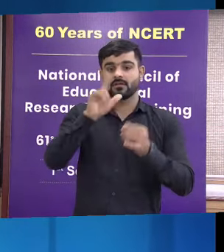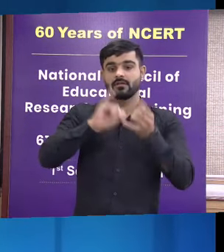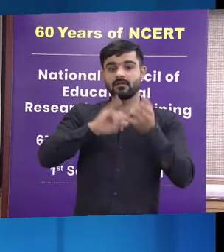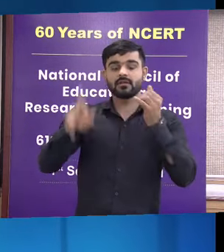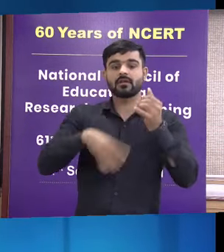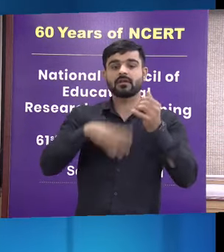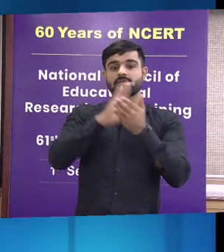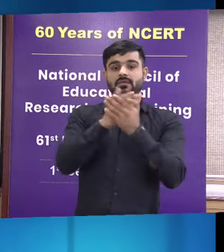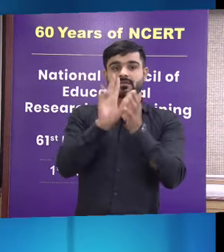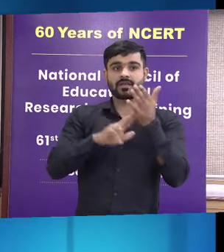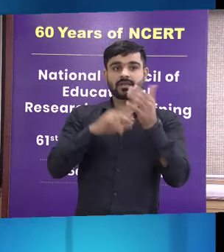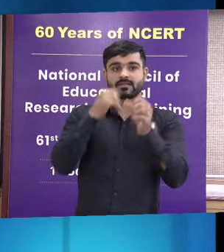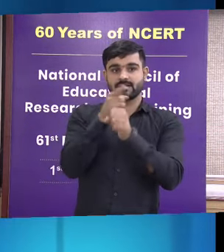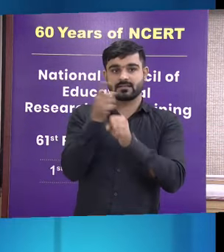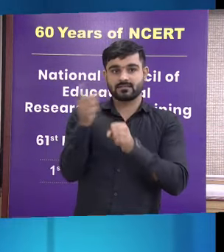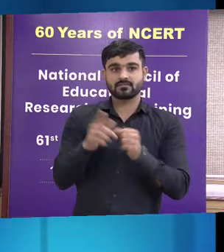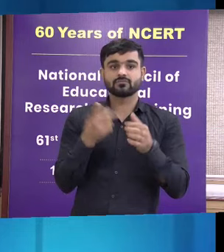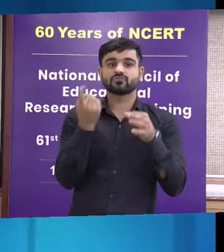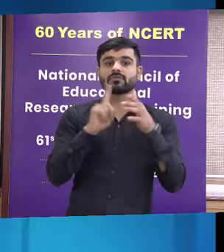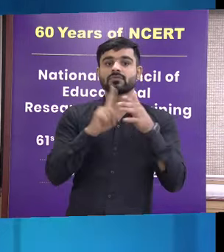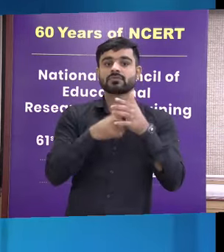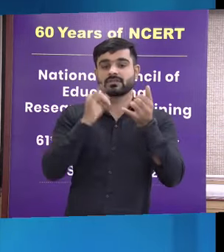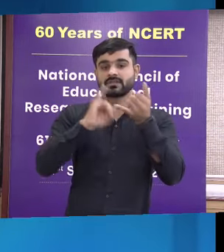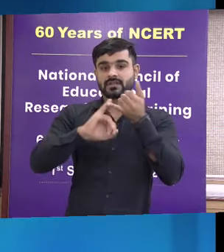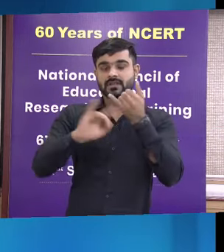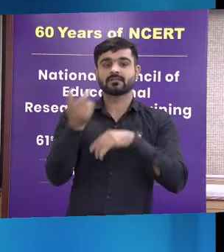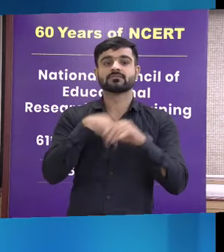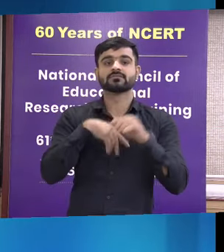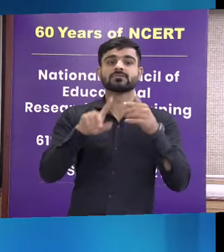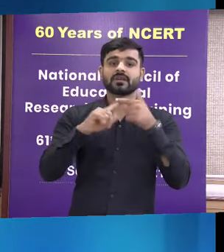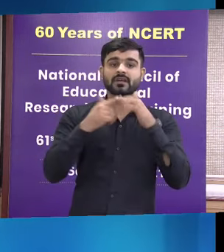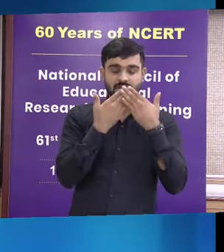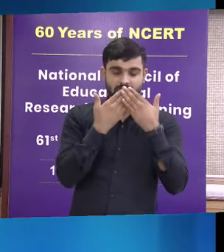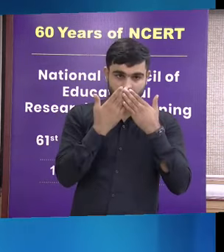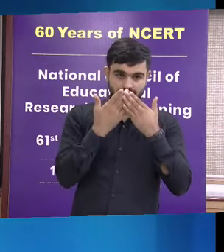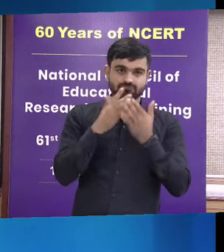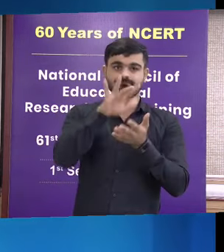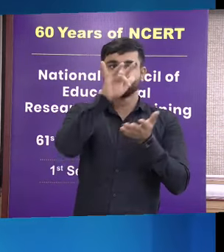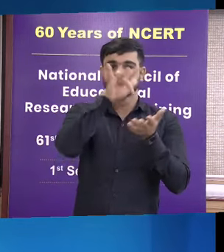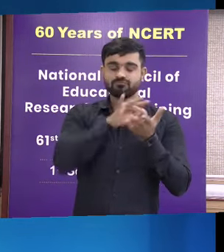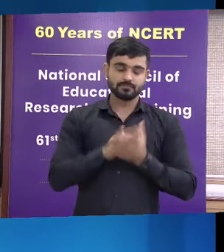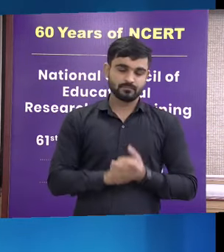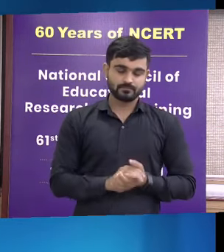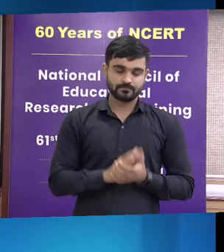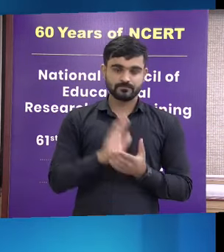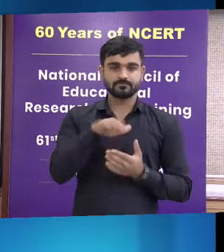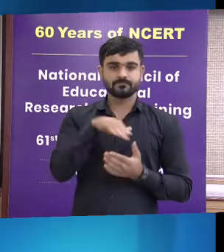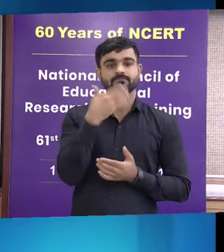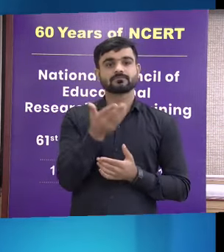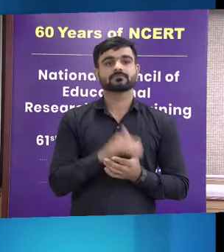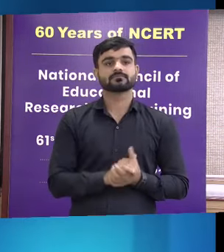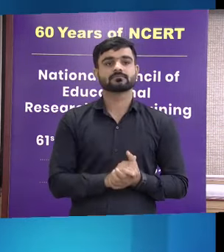San, Joint Secretary, Ministry of Education, School Section, and then